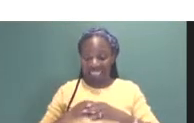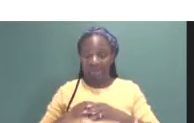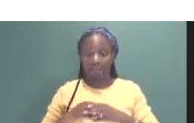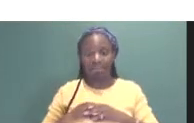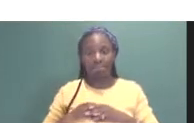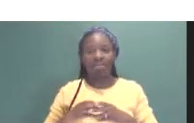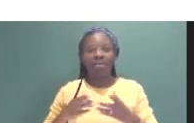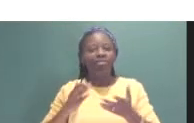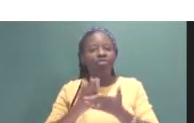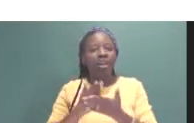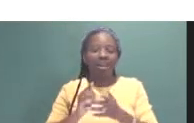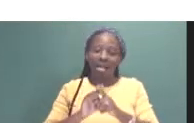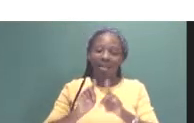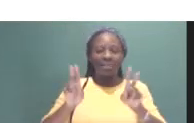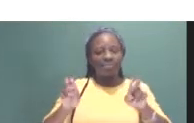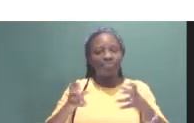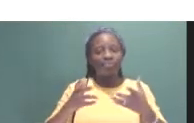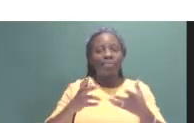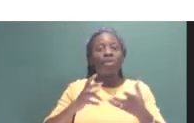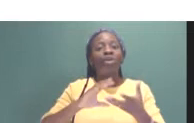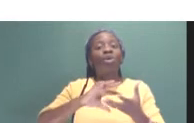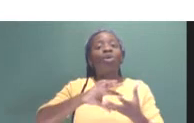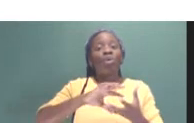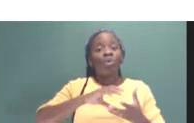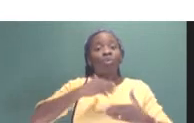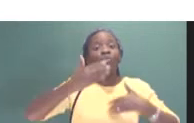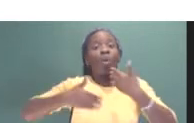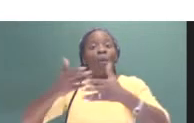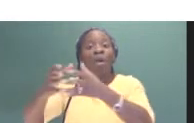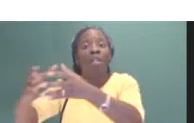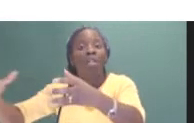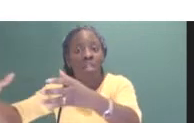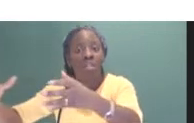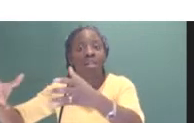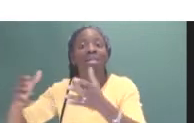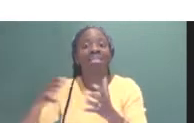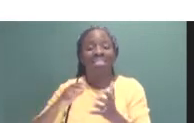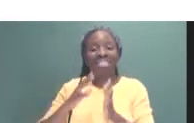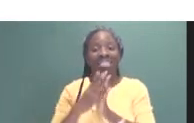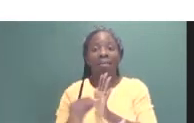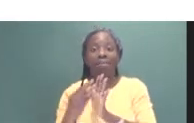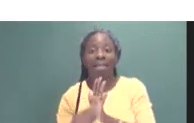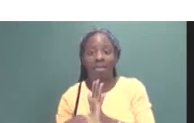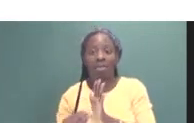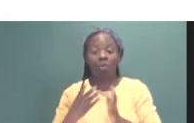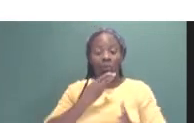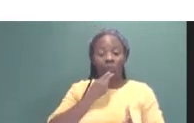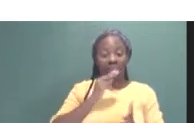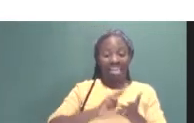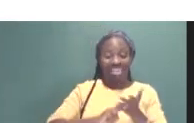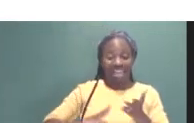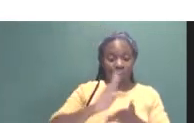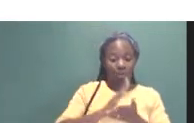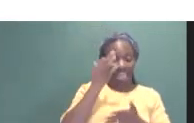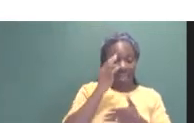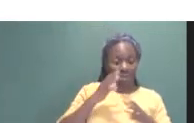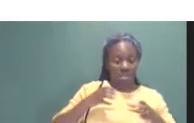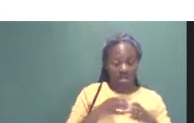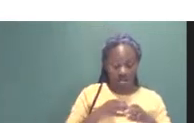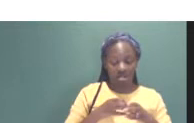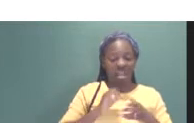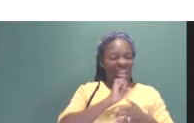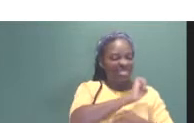a snowball sampling. So we used the National Council and their affiliates